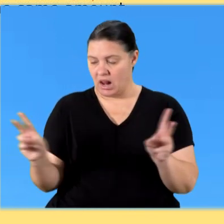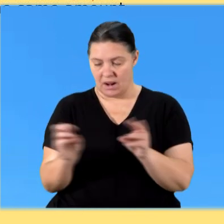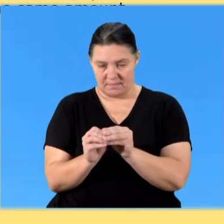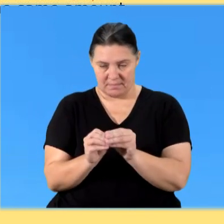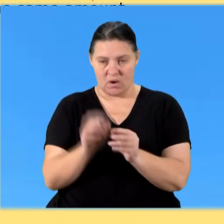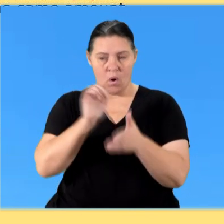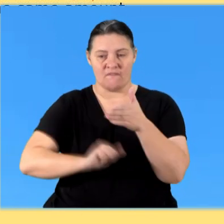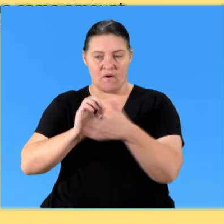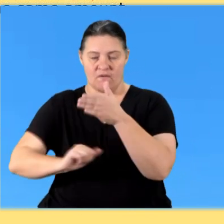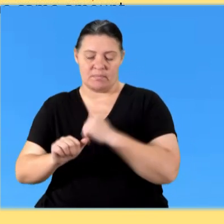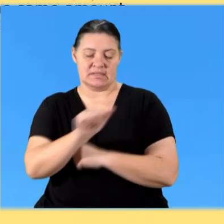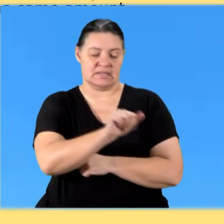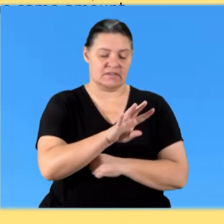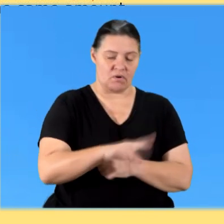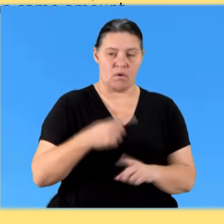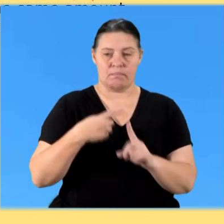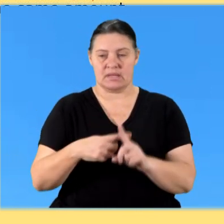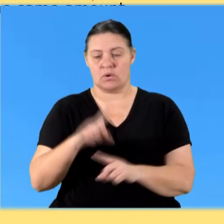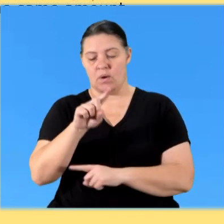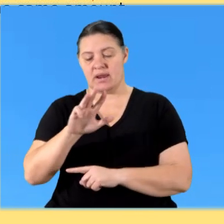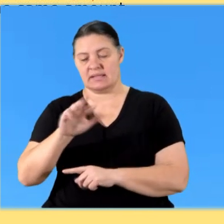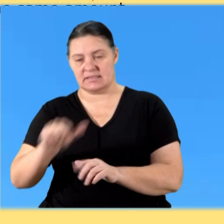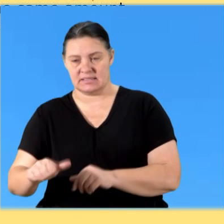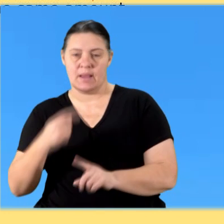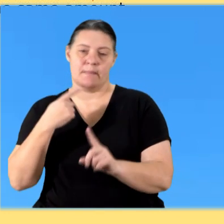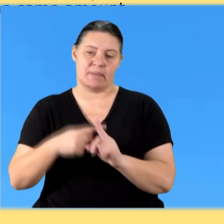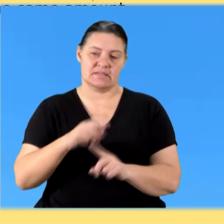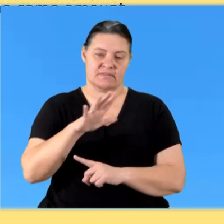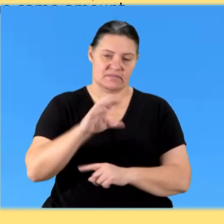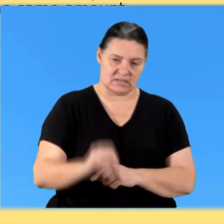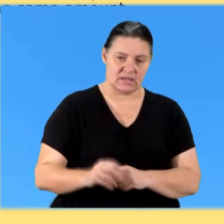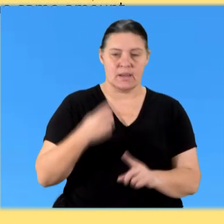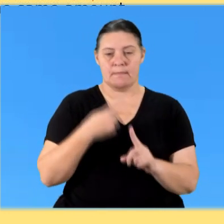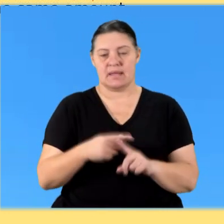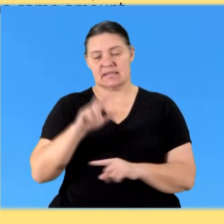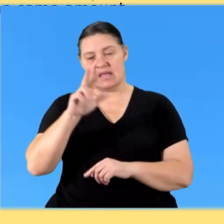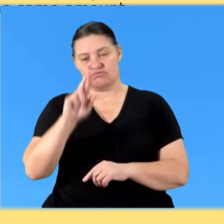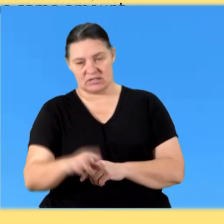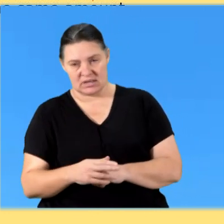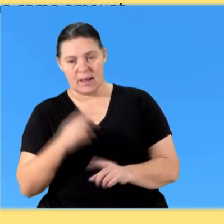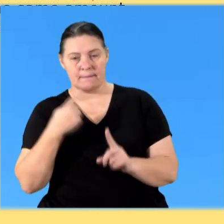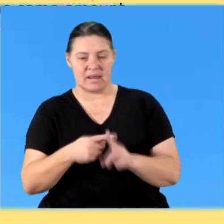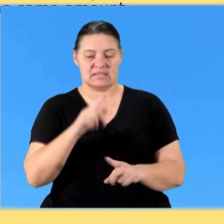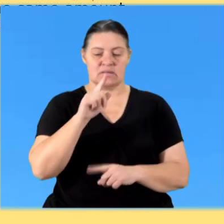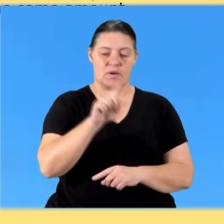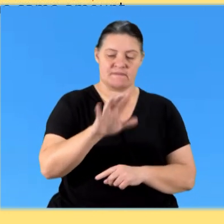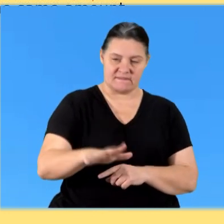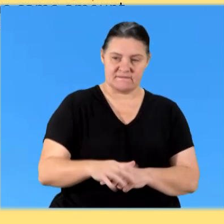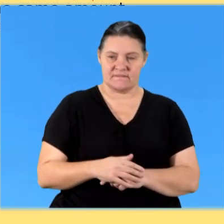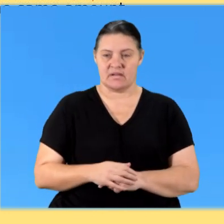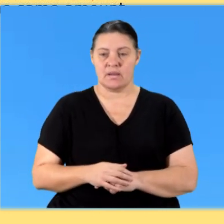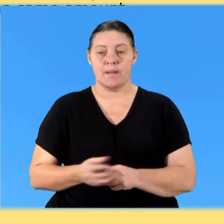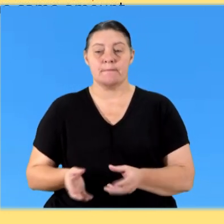deductions now, which is my 64 plus 196 plus 50 plus 8 rand plus